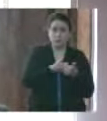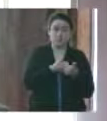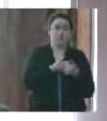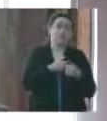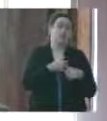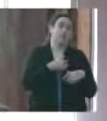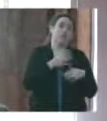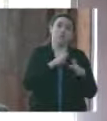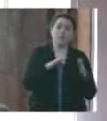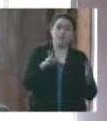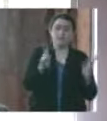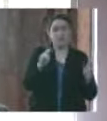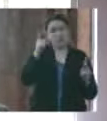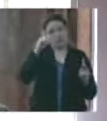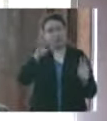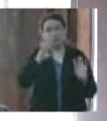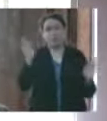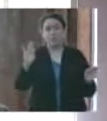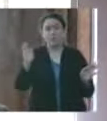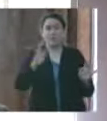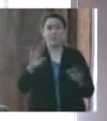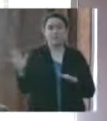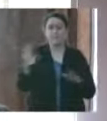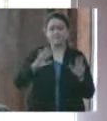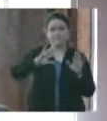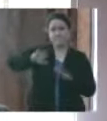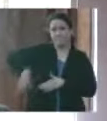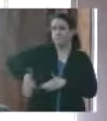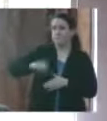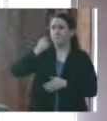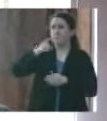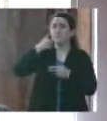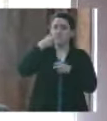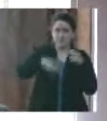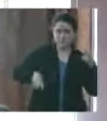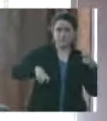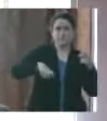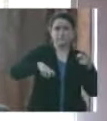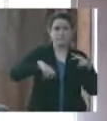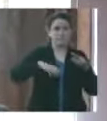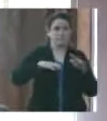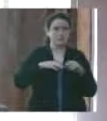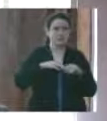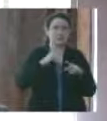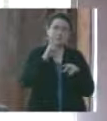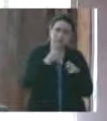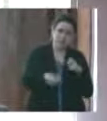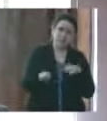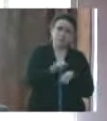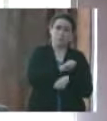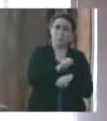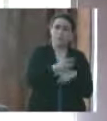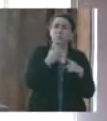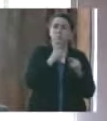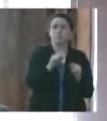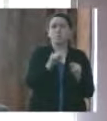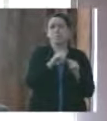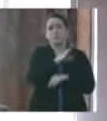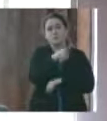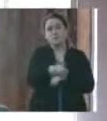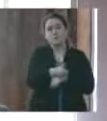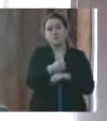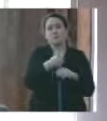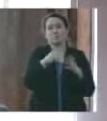really what this is about. These are difficult tasks. These are about digging channels, about creating drought proofing, about creating